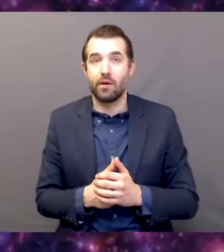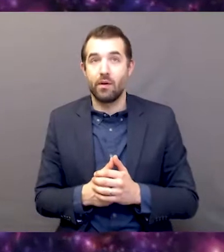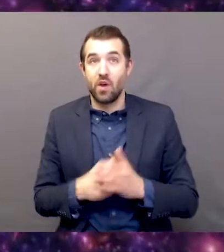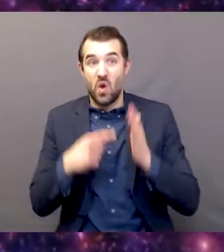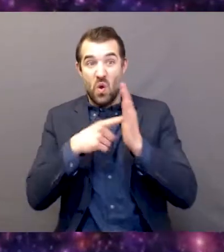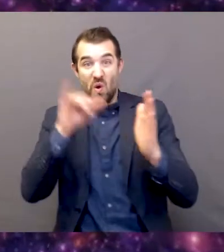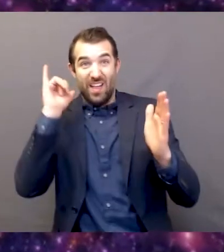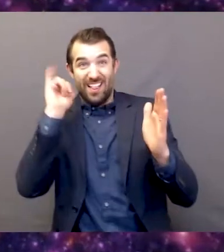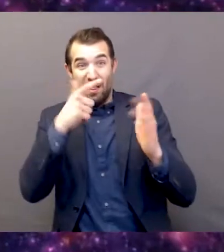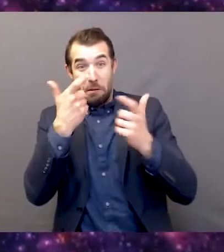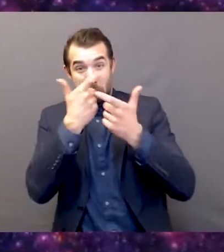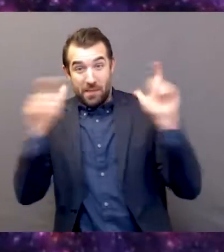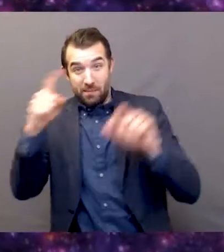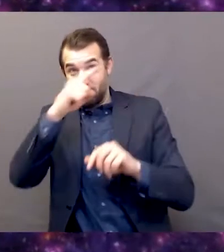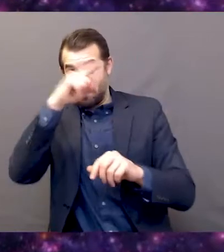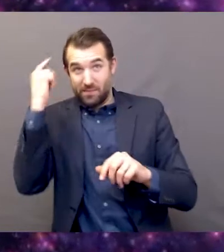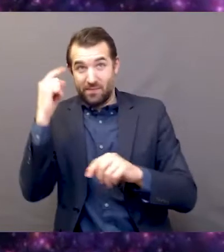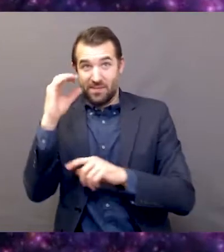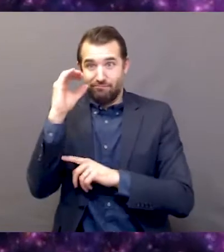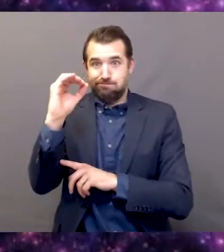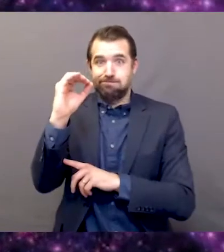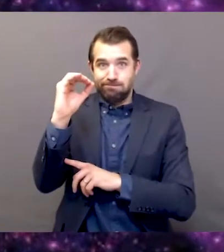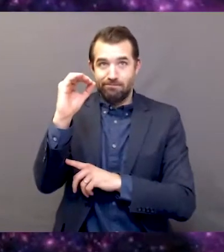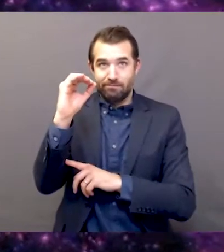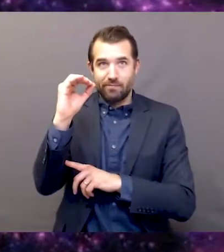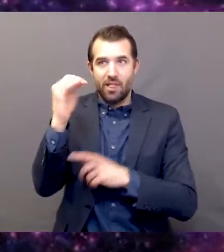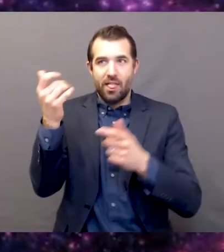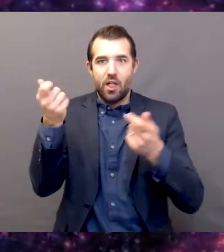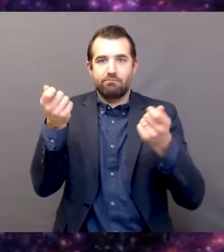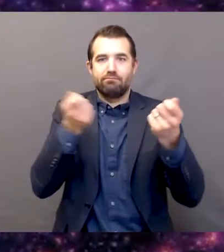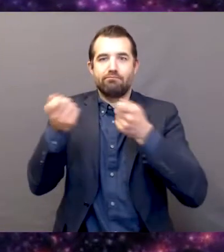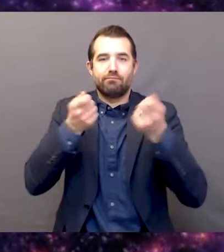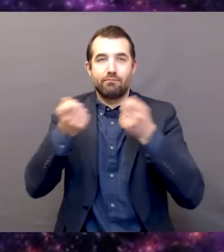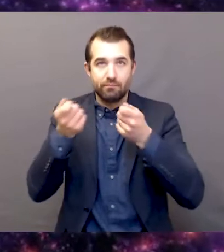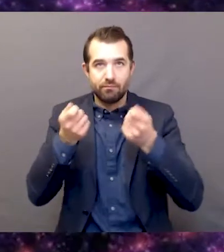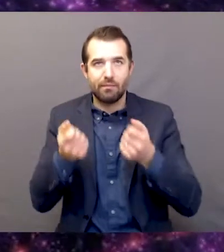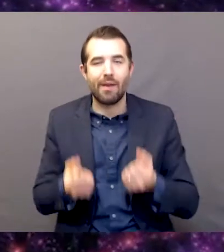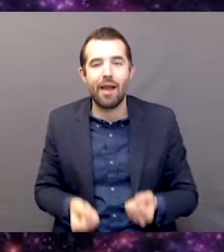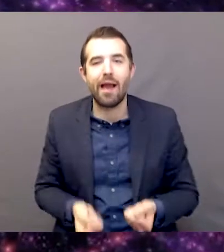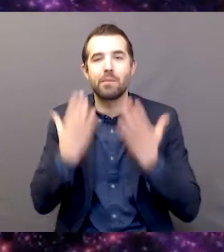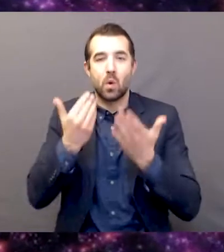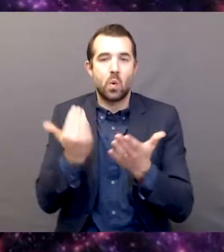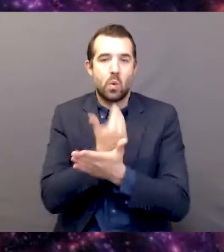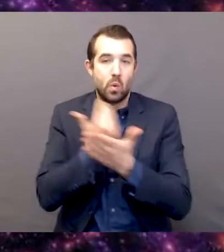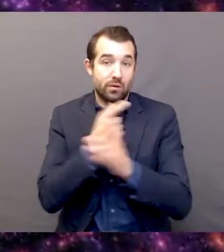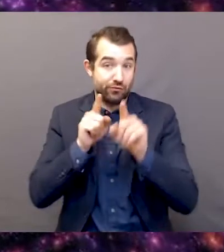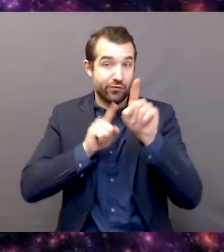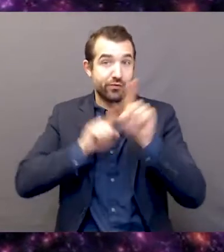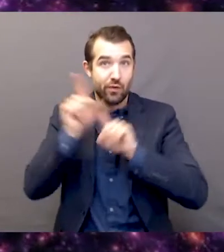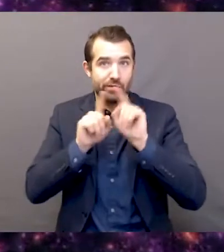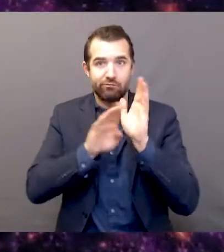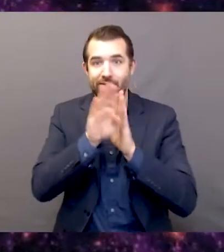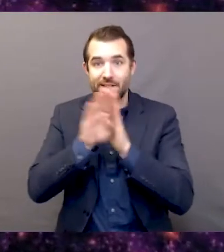that these supermassive black holes could moderate the growth of the galaxy and the formation of new stars. And in galaxy clusters, the black